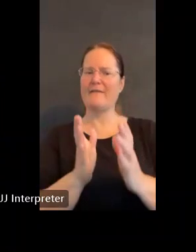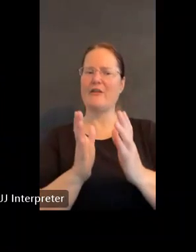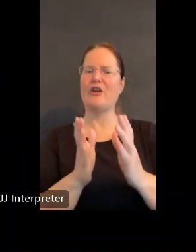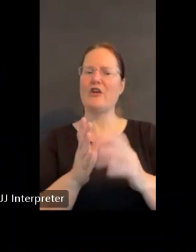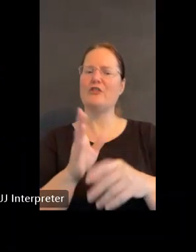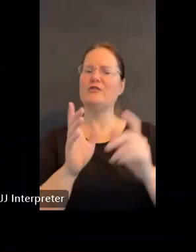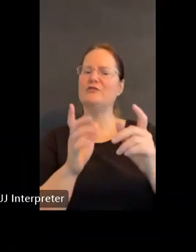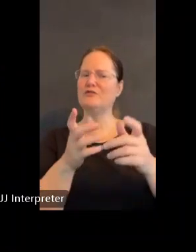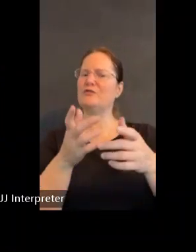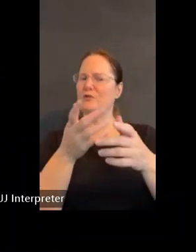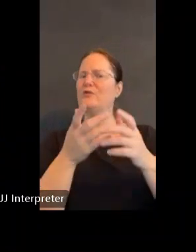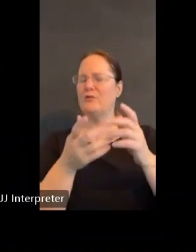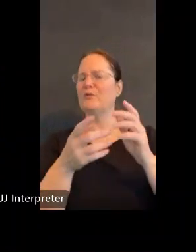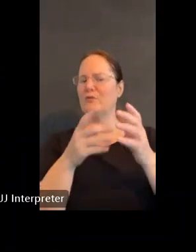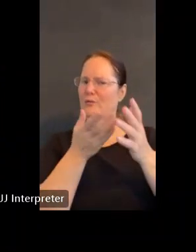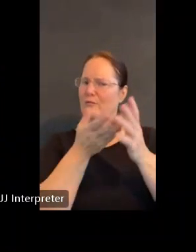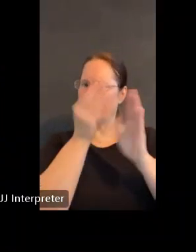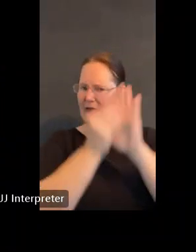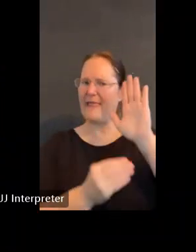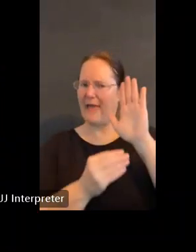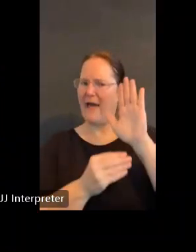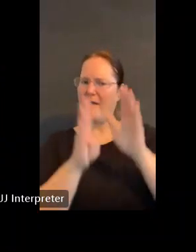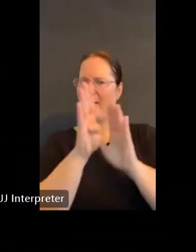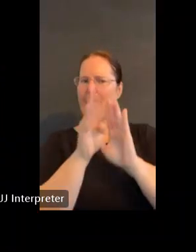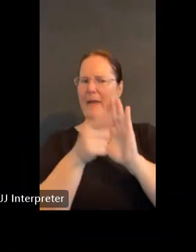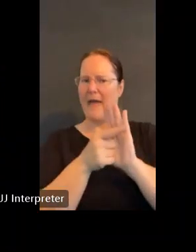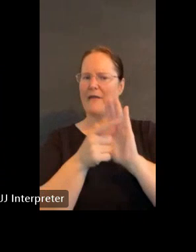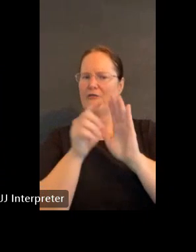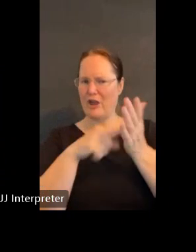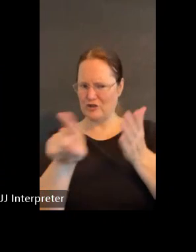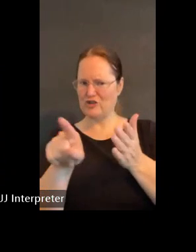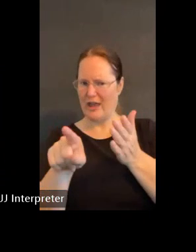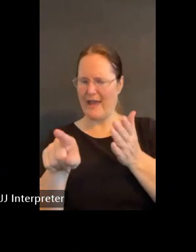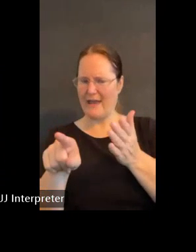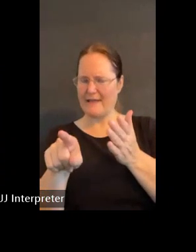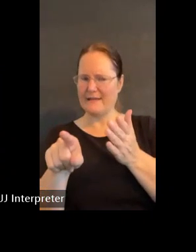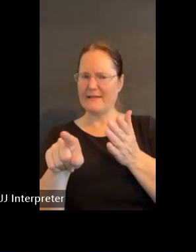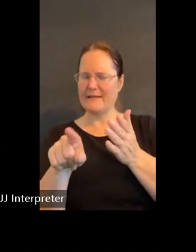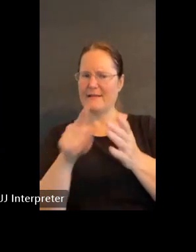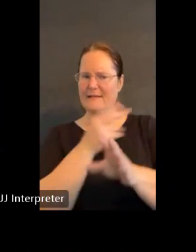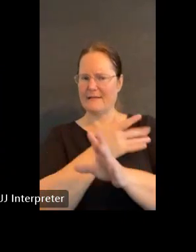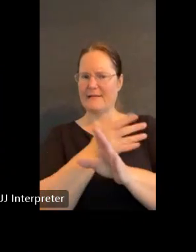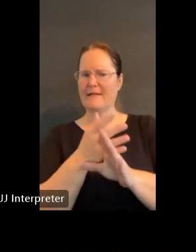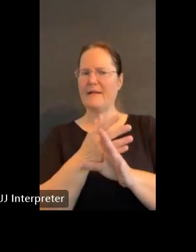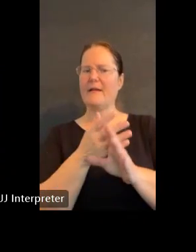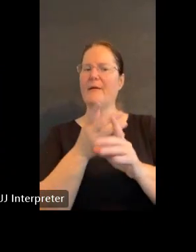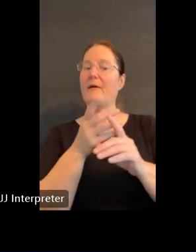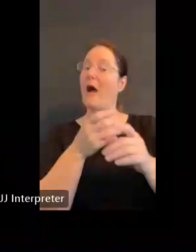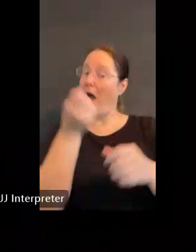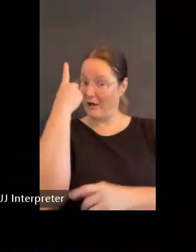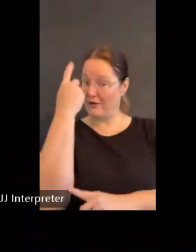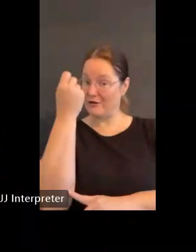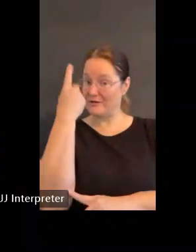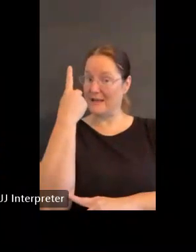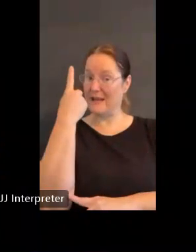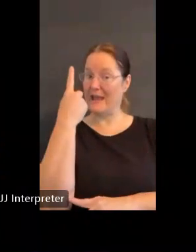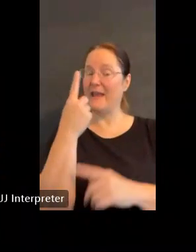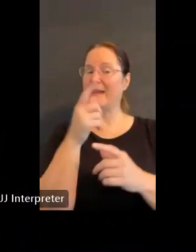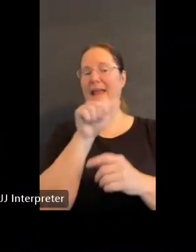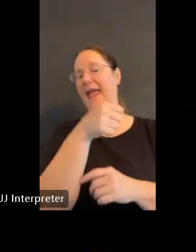a background check, but you should be mindful of any reasonable